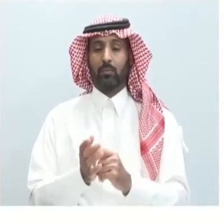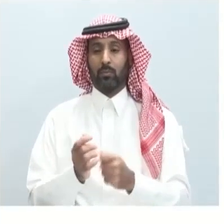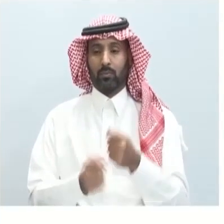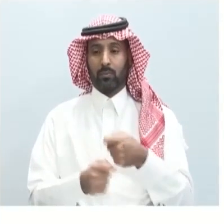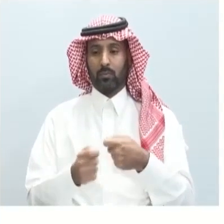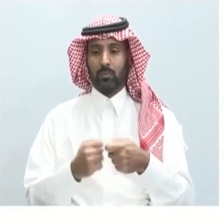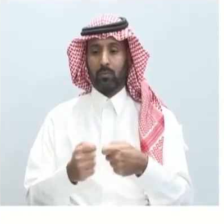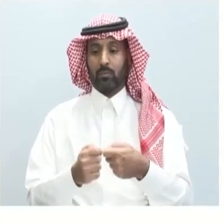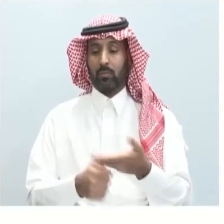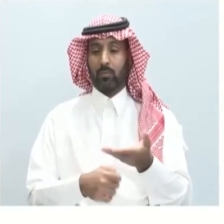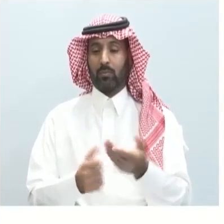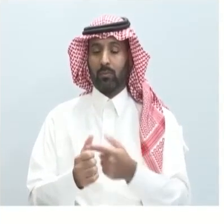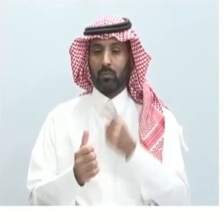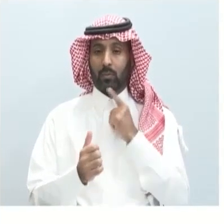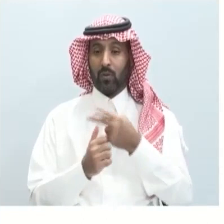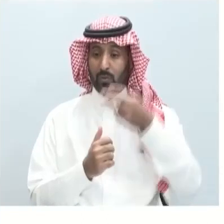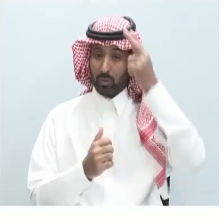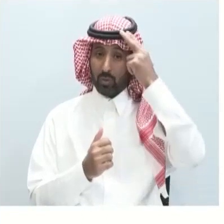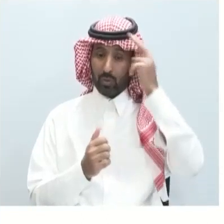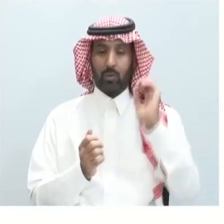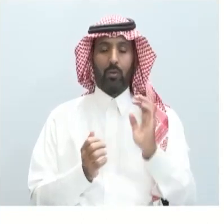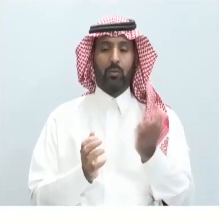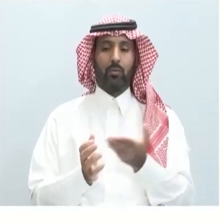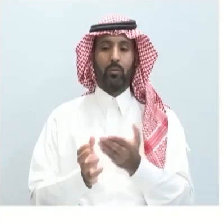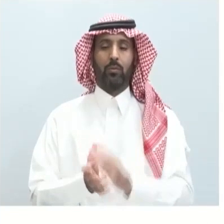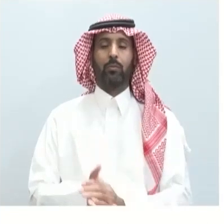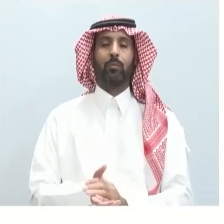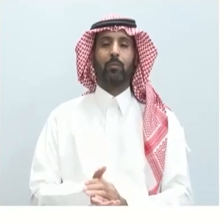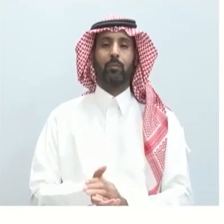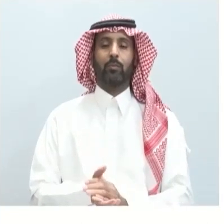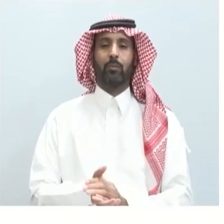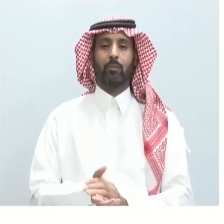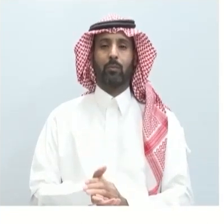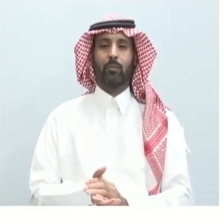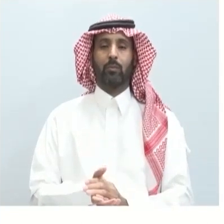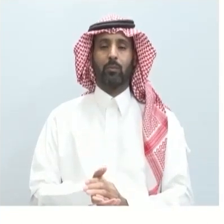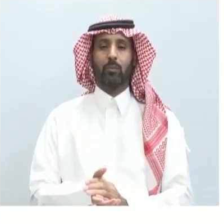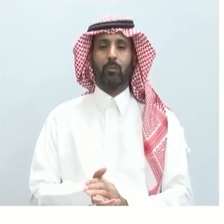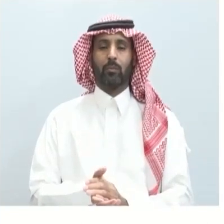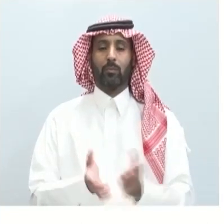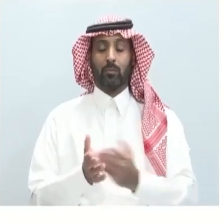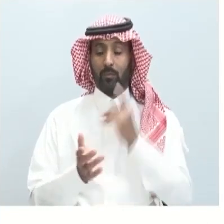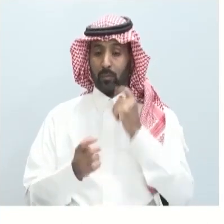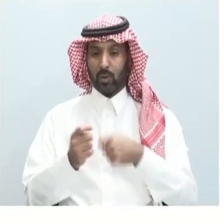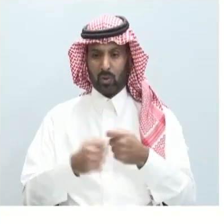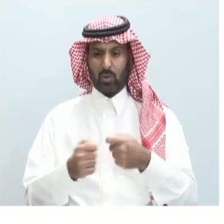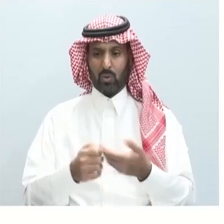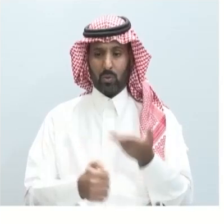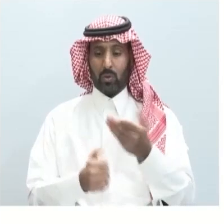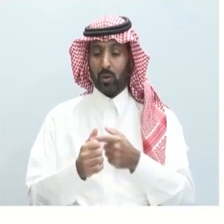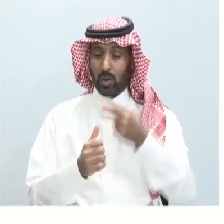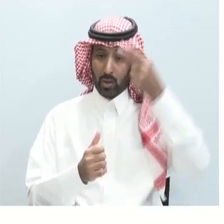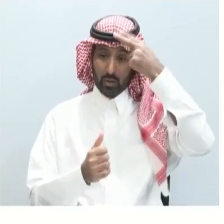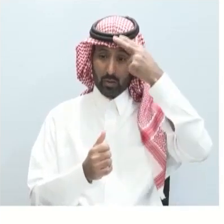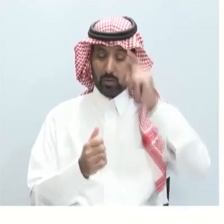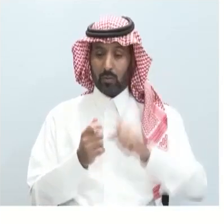economy. About the economy. Let's listen talking about the Saudi economy. The economy. The